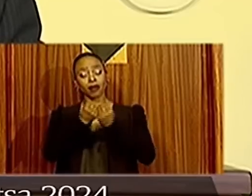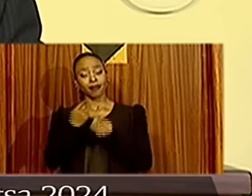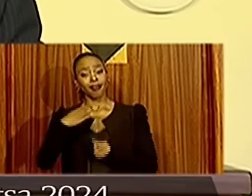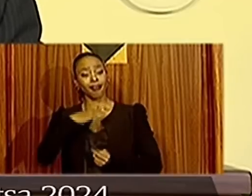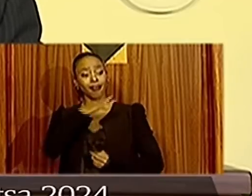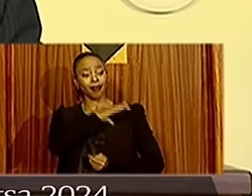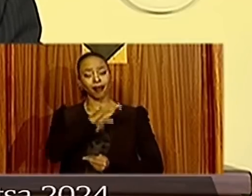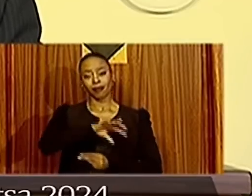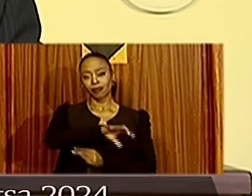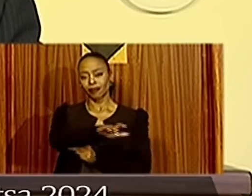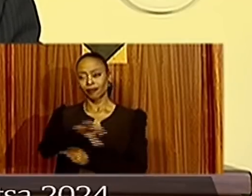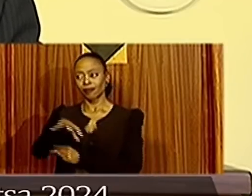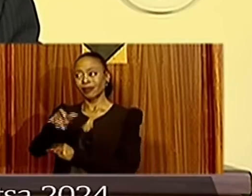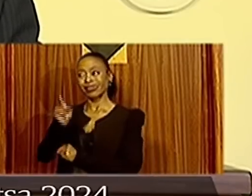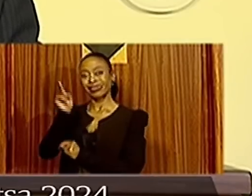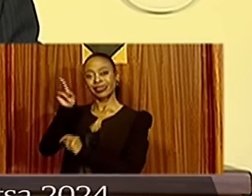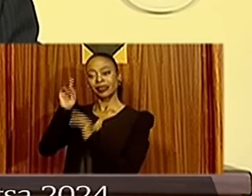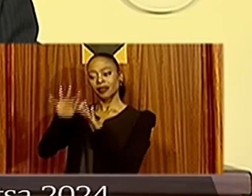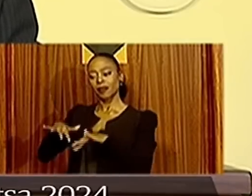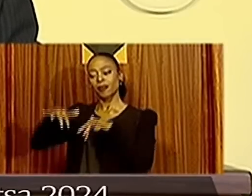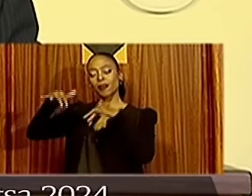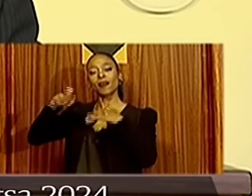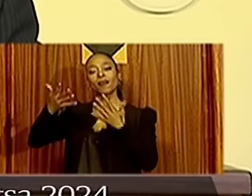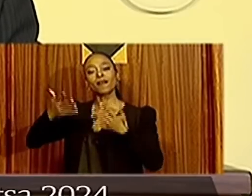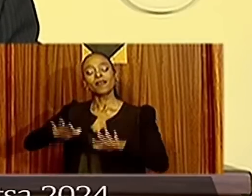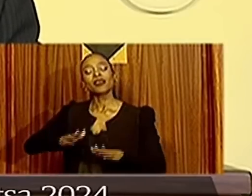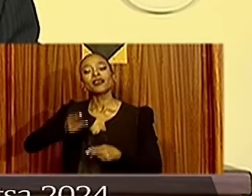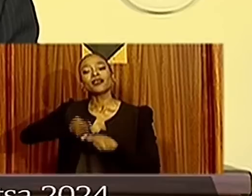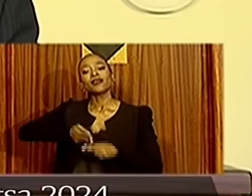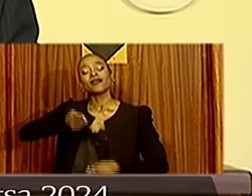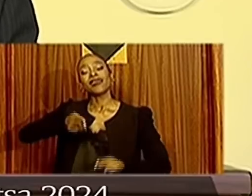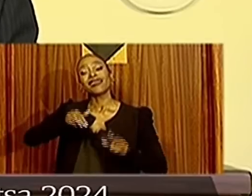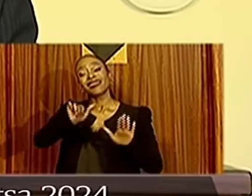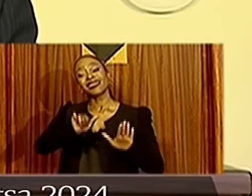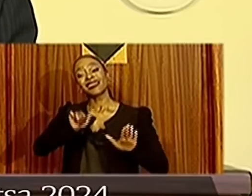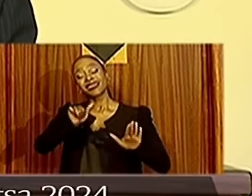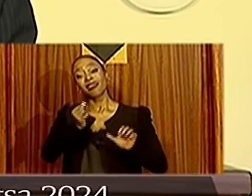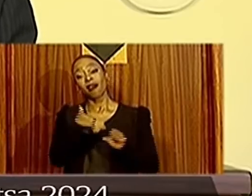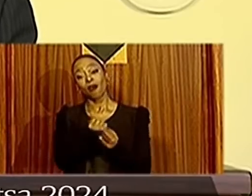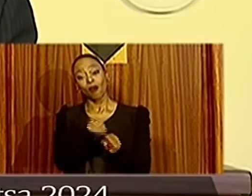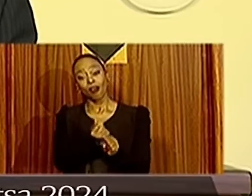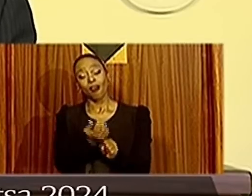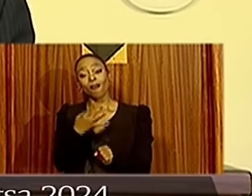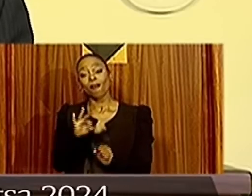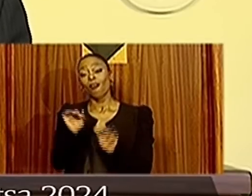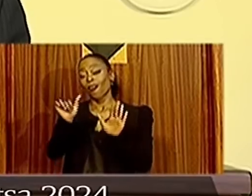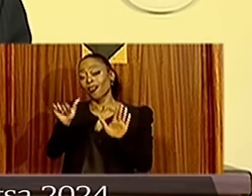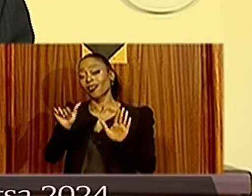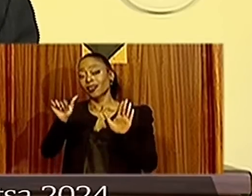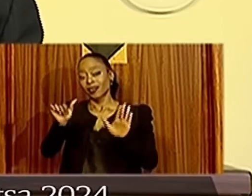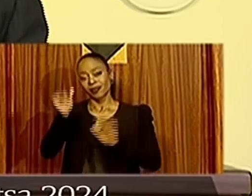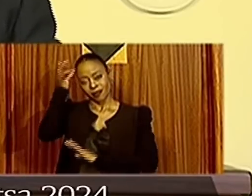is, concluded the 6th work of the 6th Parliament.